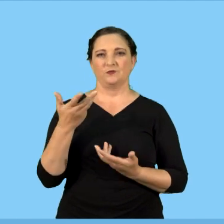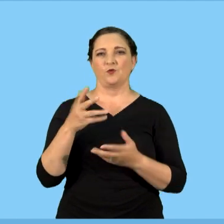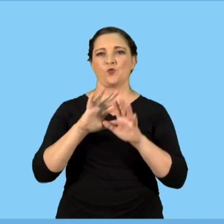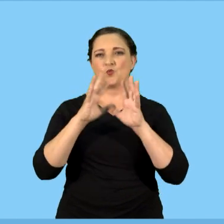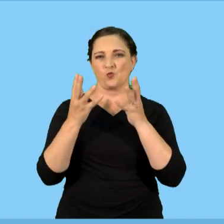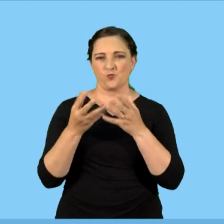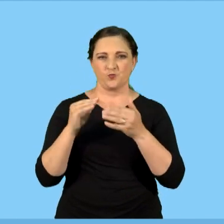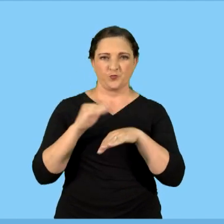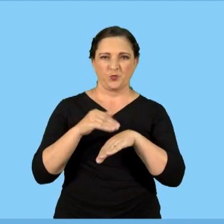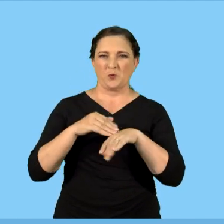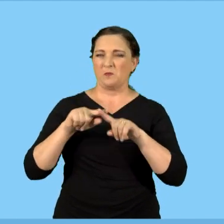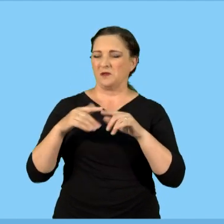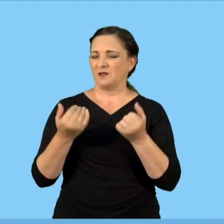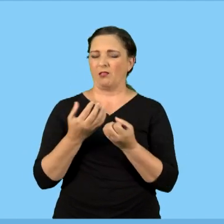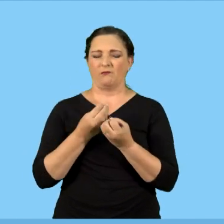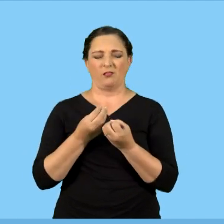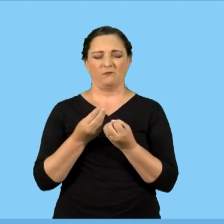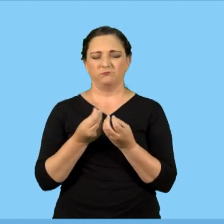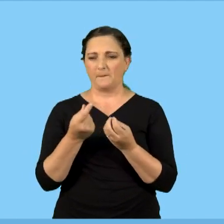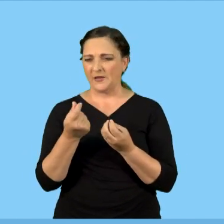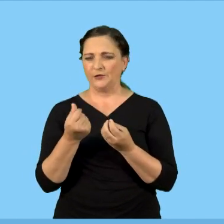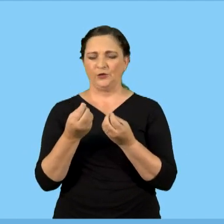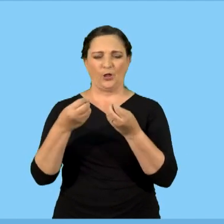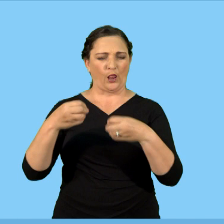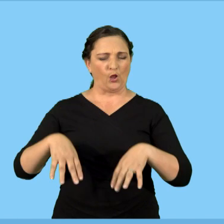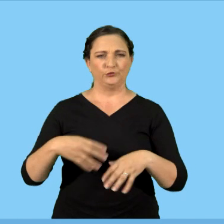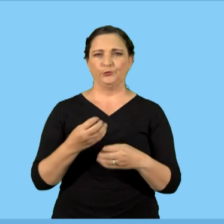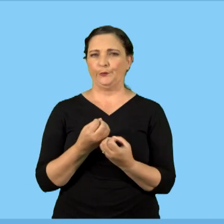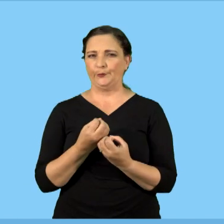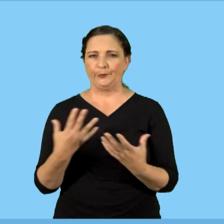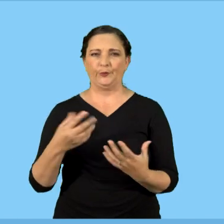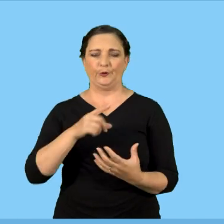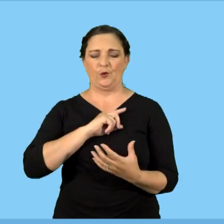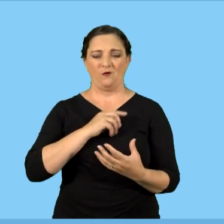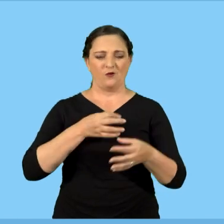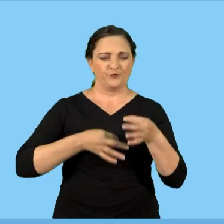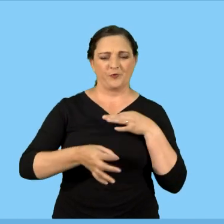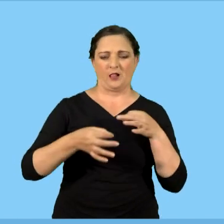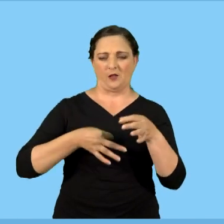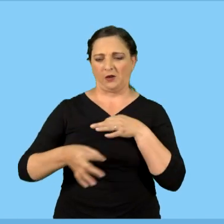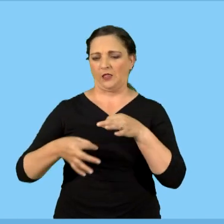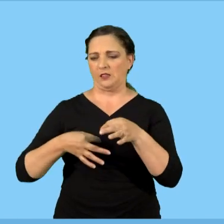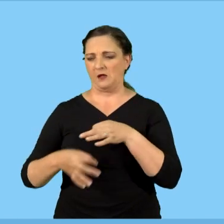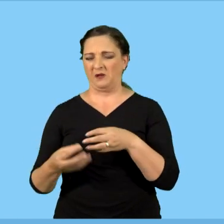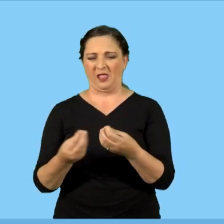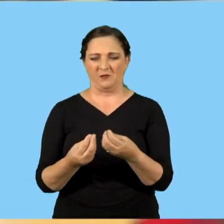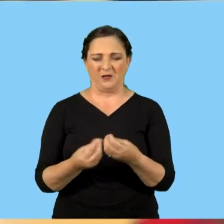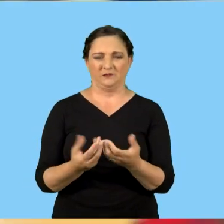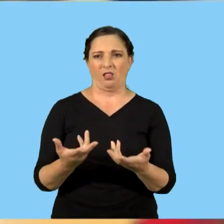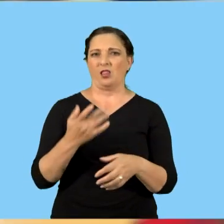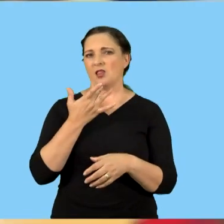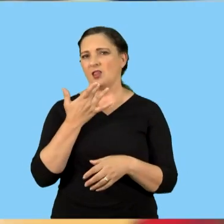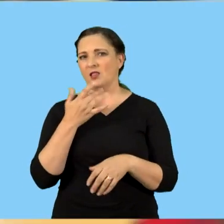leads to loss of equipment and a lot of money each year. Why do we lose that money? Because we need to keep on replacing that material. We need to keep on